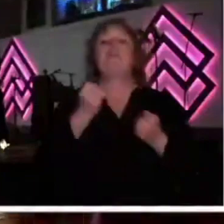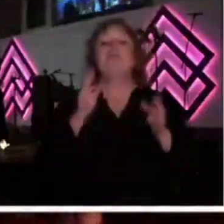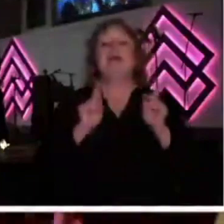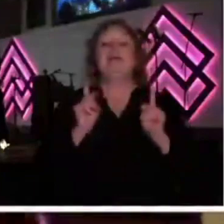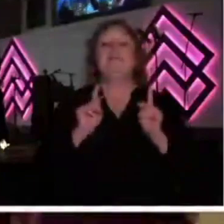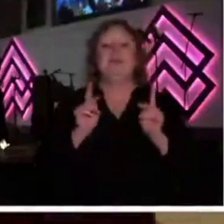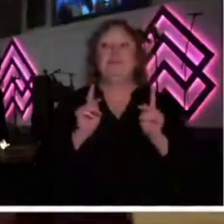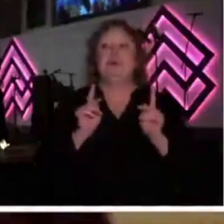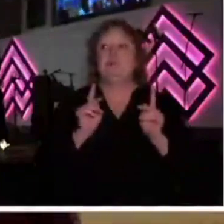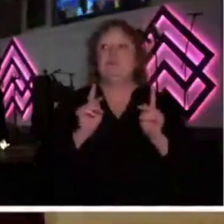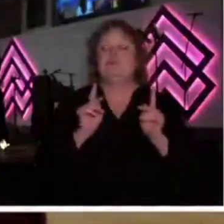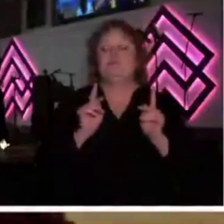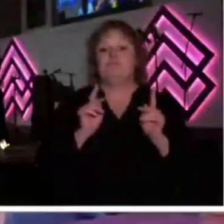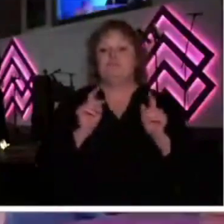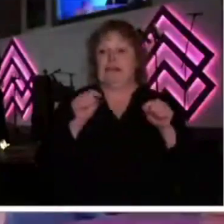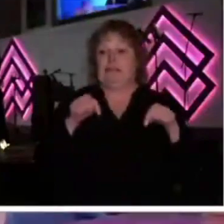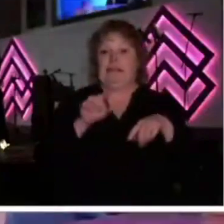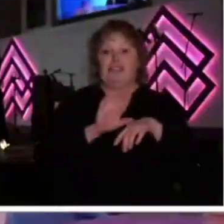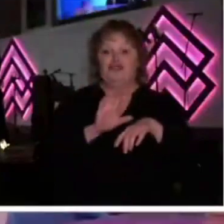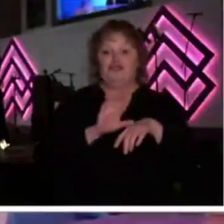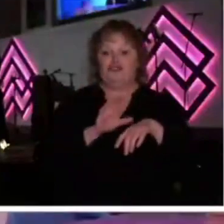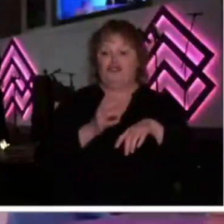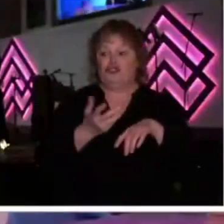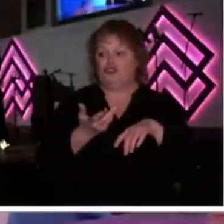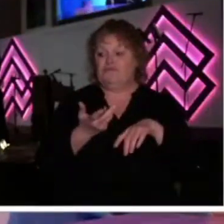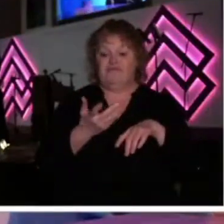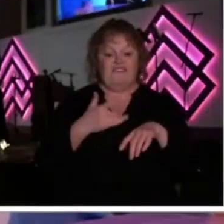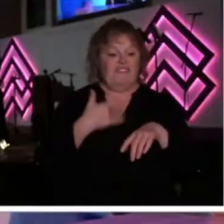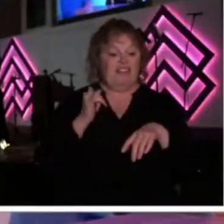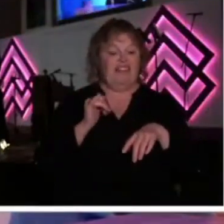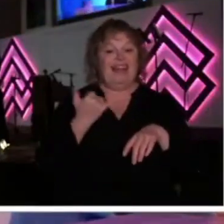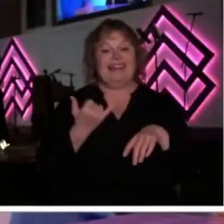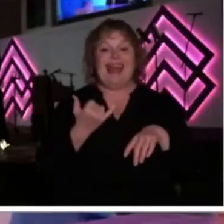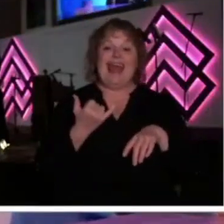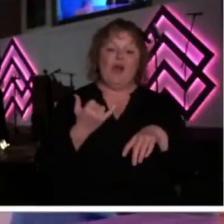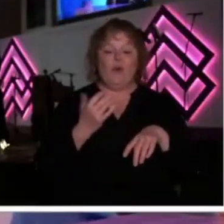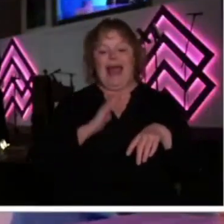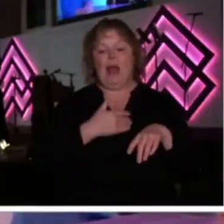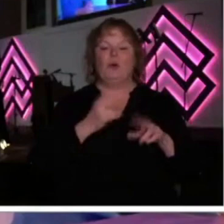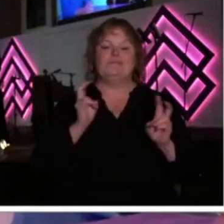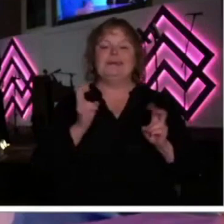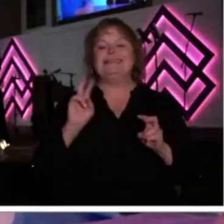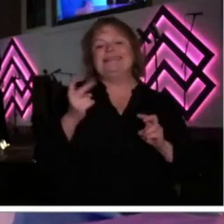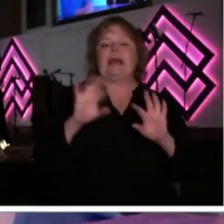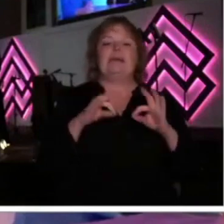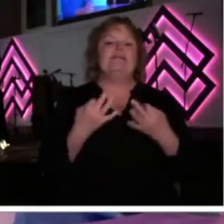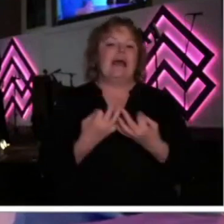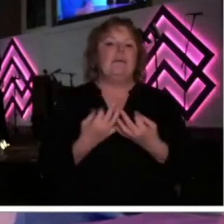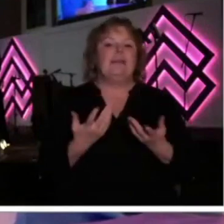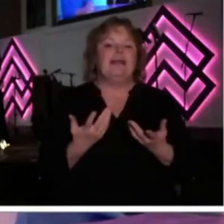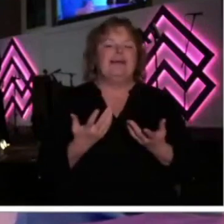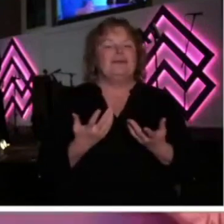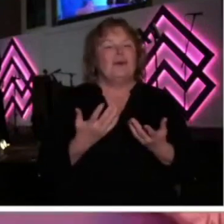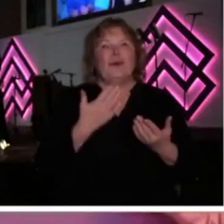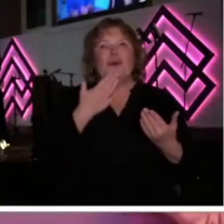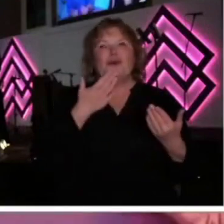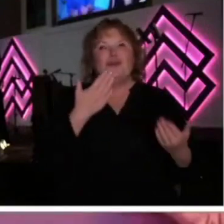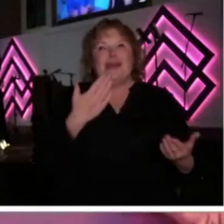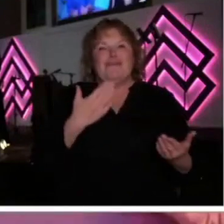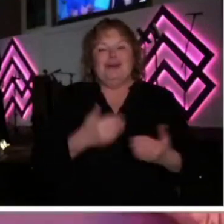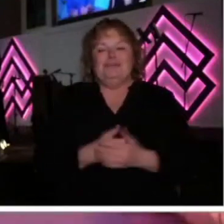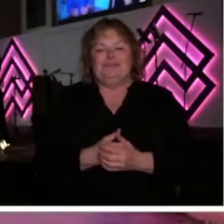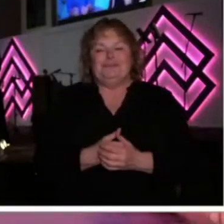people at Grace have kind of become like our second family. So, I mean, we couldn't be more grateful for them.